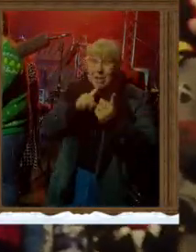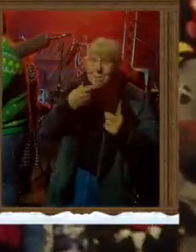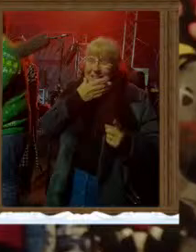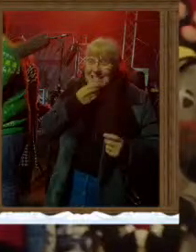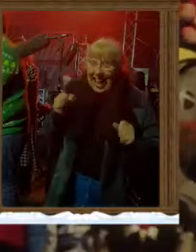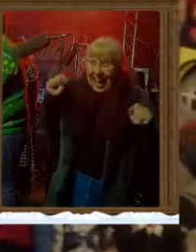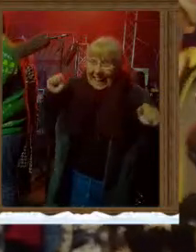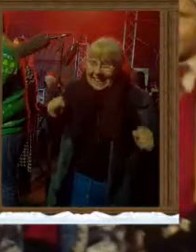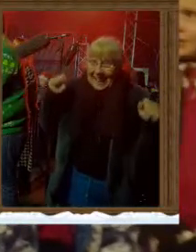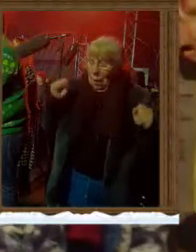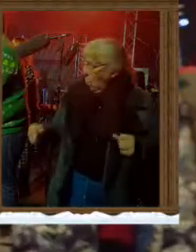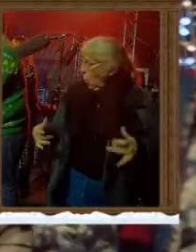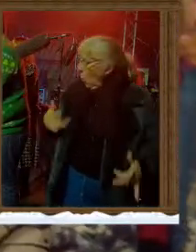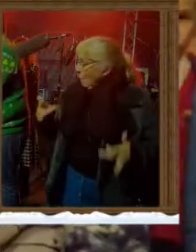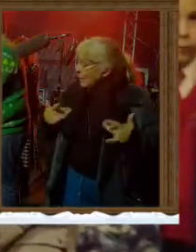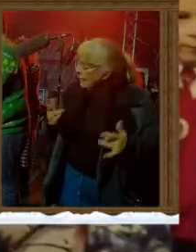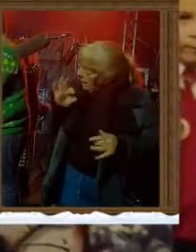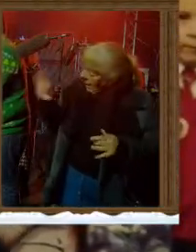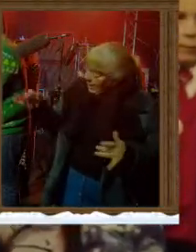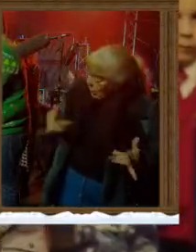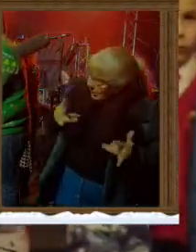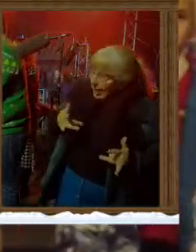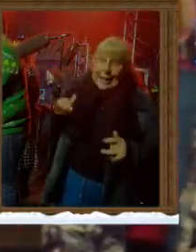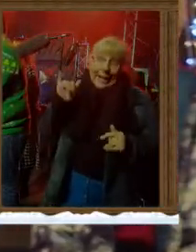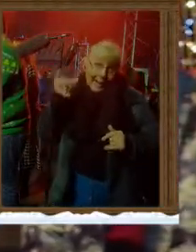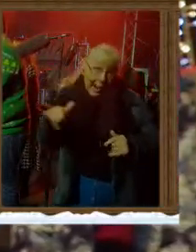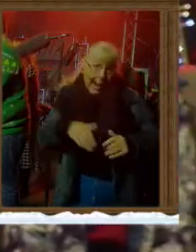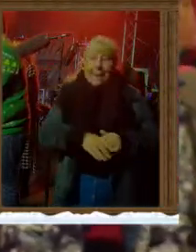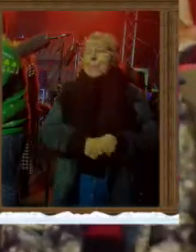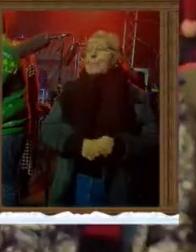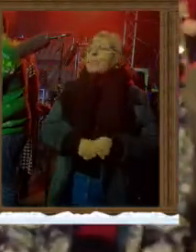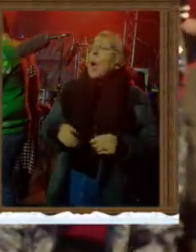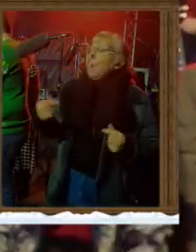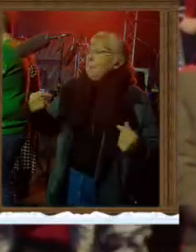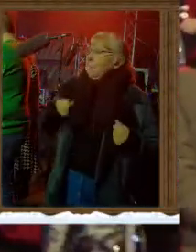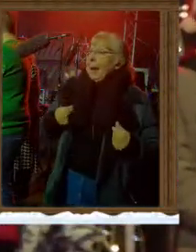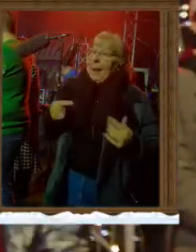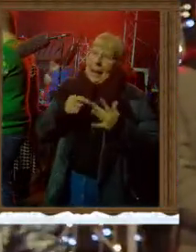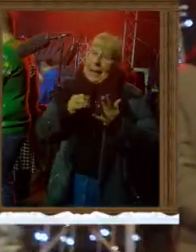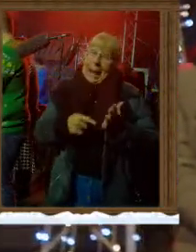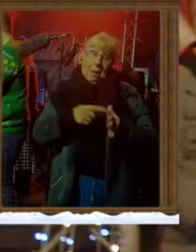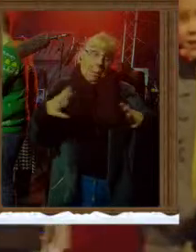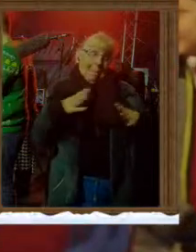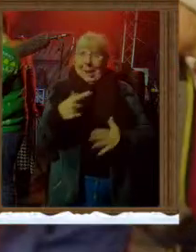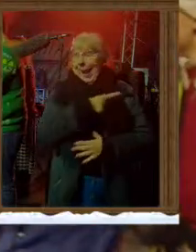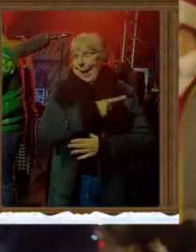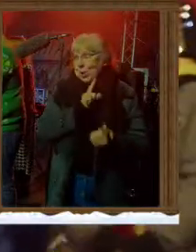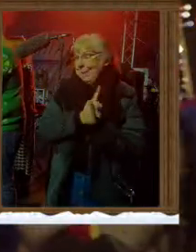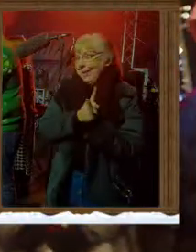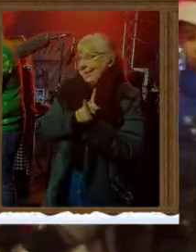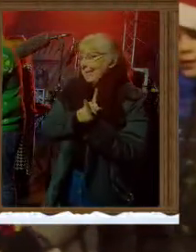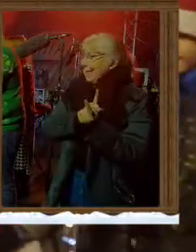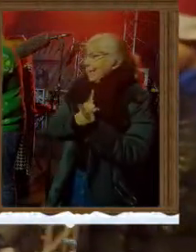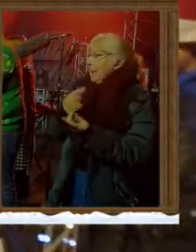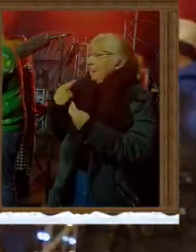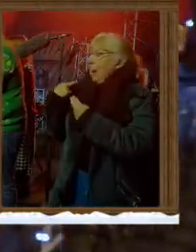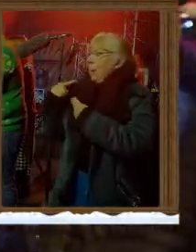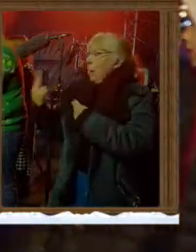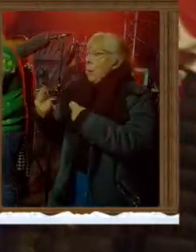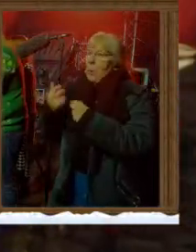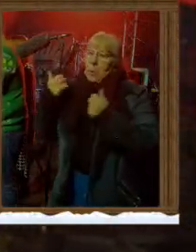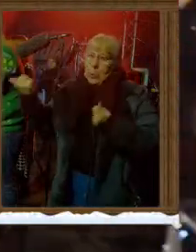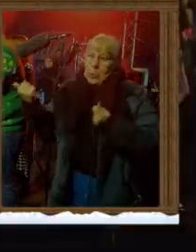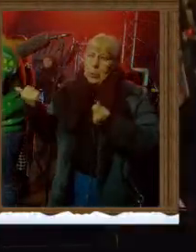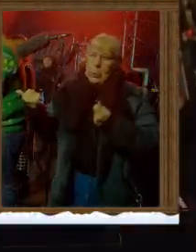Oh, I'm so excited. Are you excited? Yeah. Okay, well, me and Isla are gonna go prepare to meet Santa, but we're gonna leave you in the